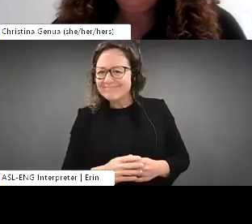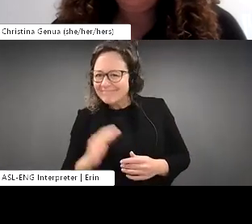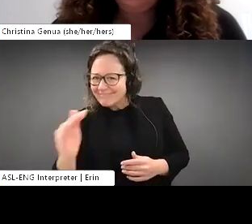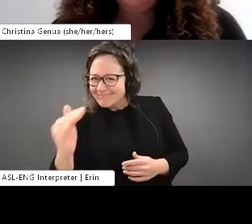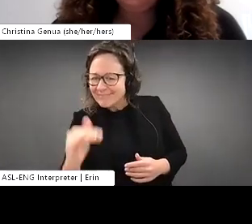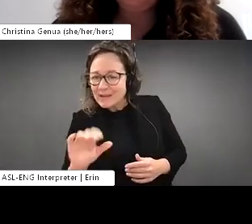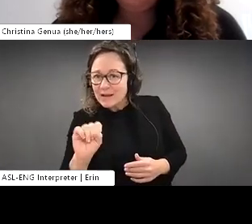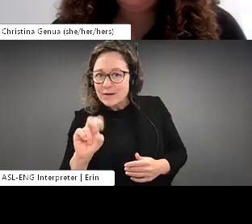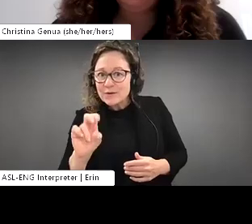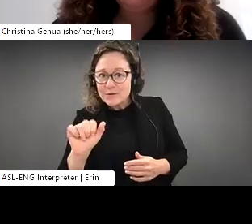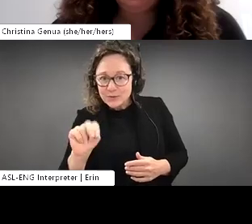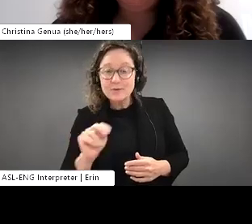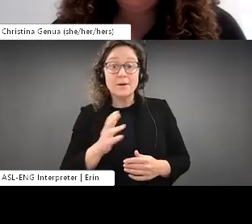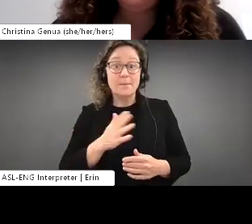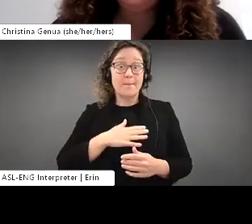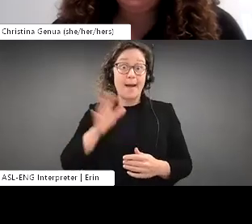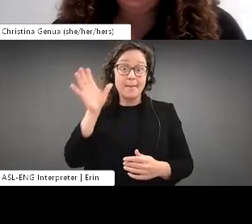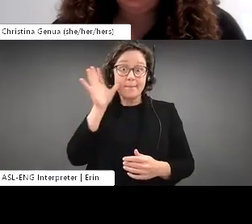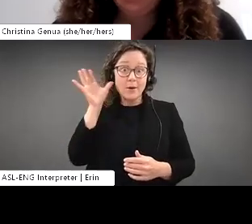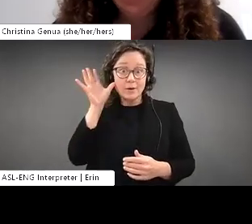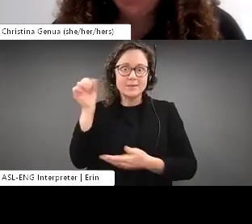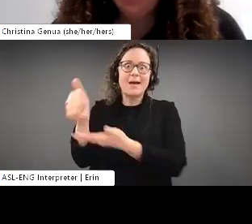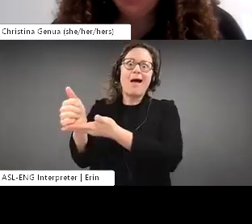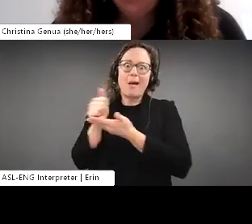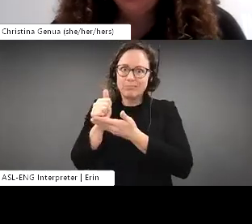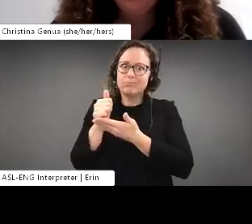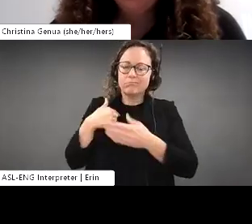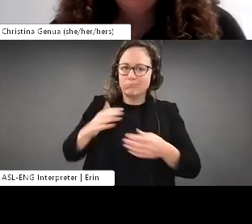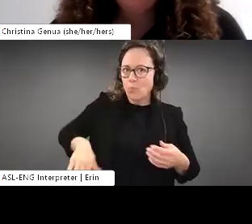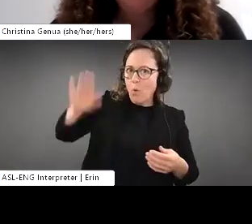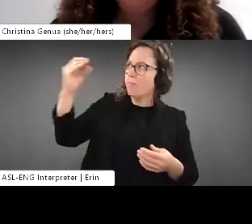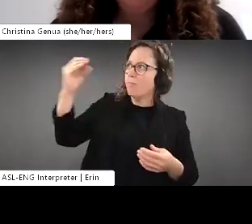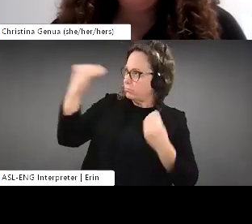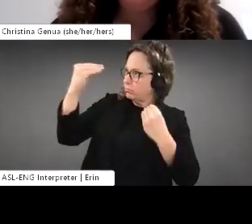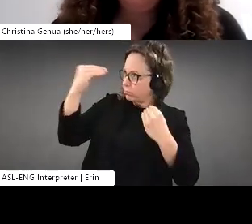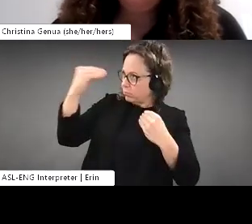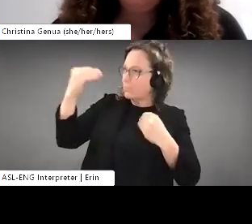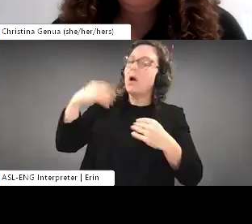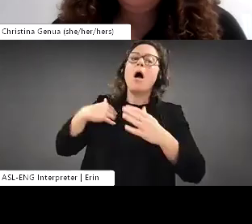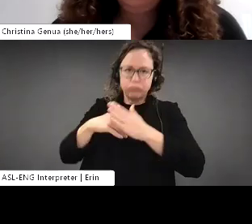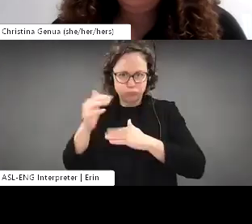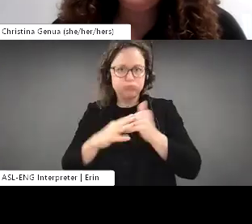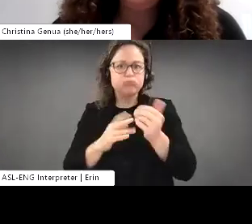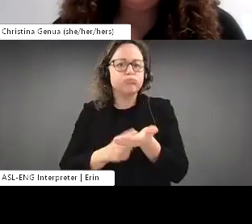Susan, you got your parents helped you understand finances at a young age, so you're very comfortable.